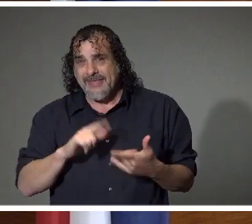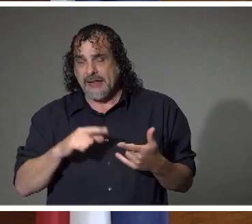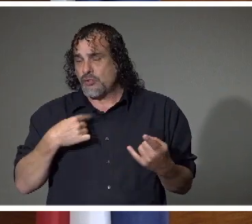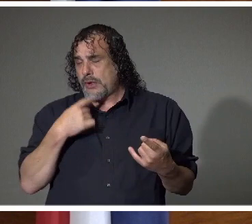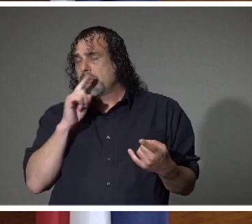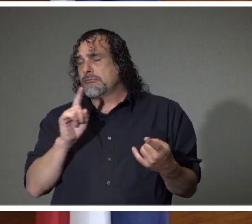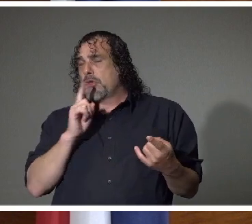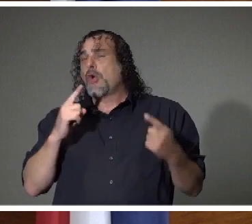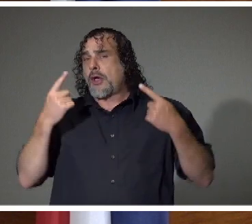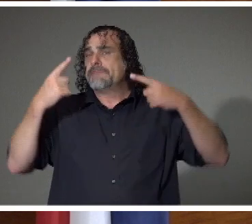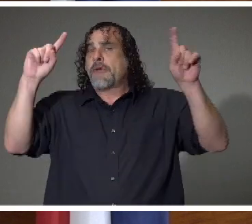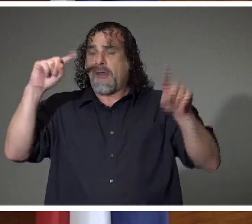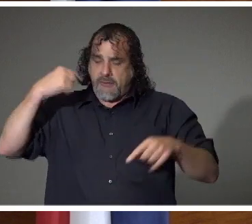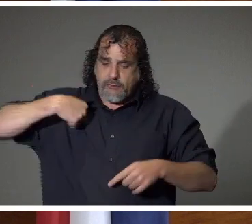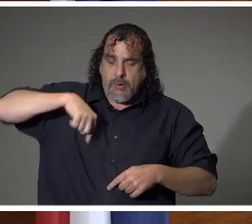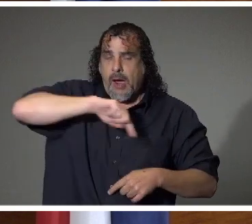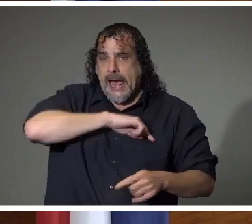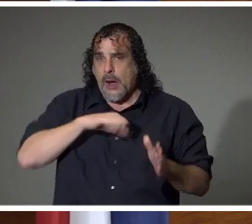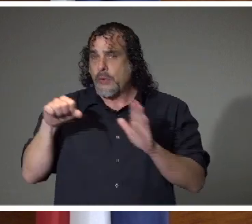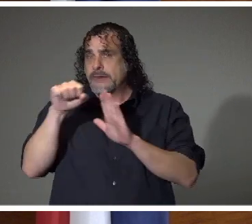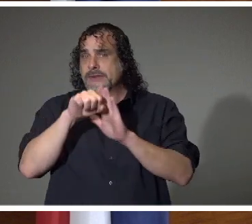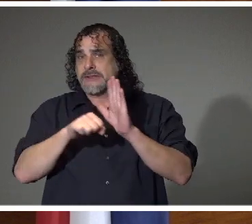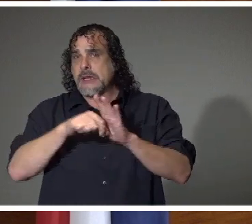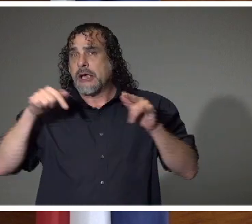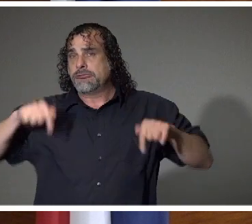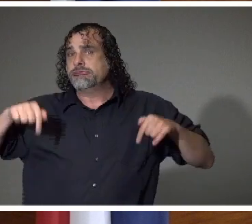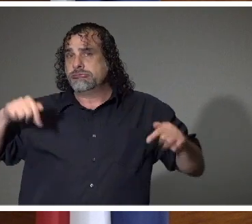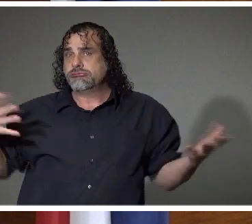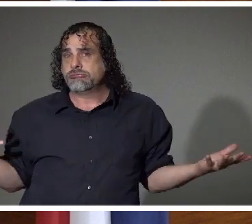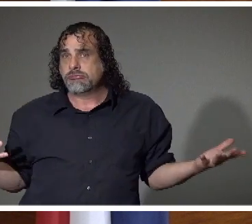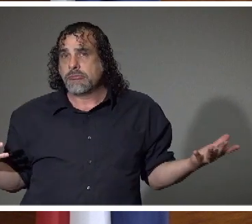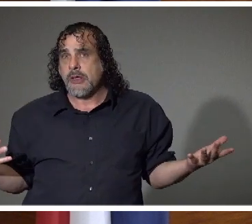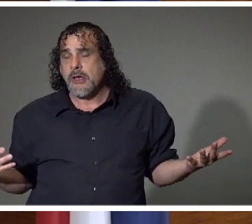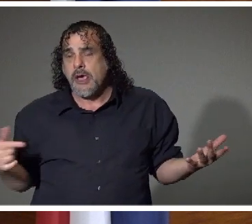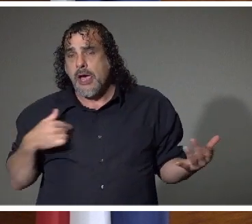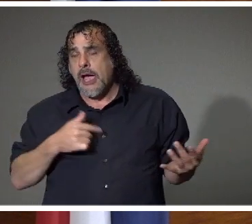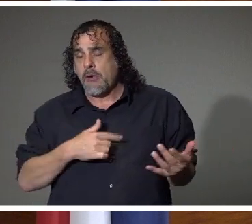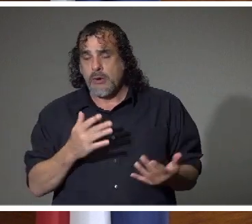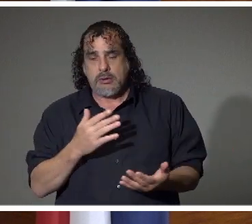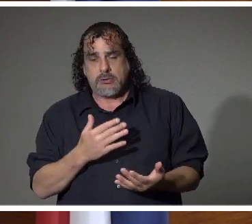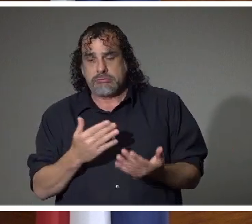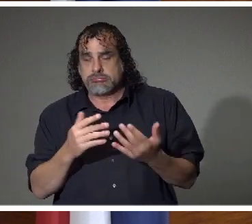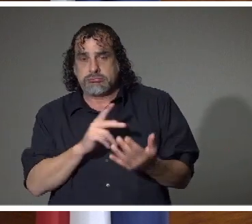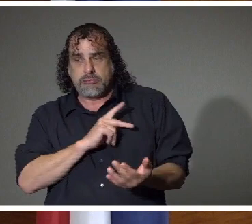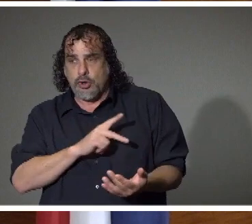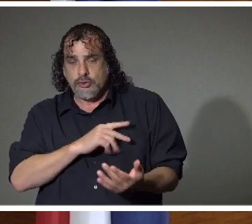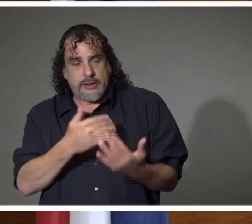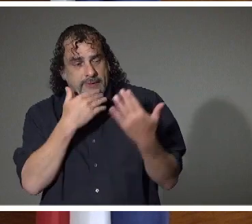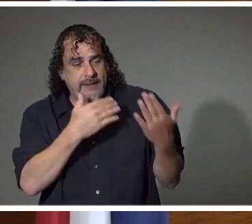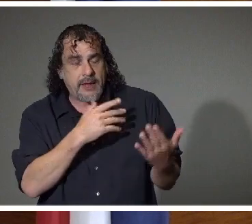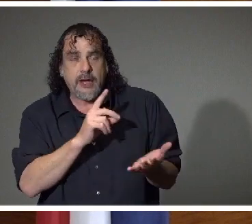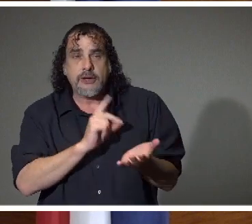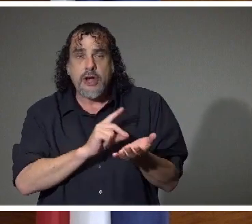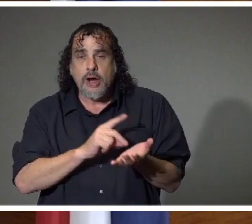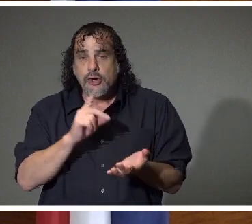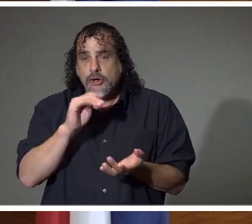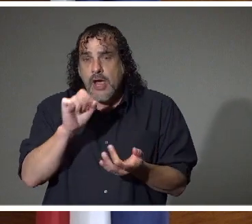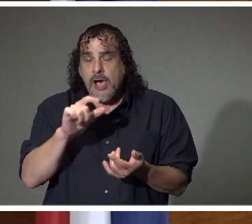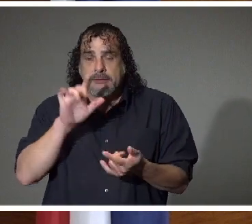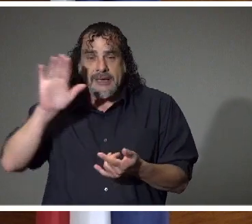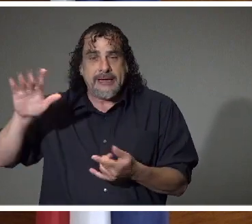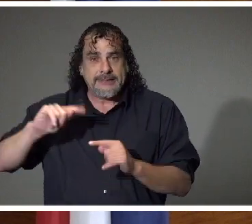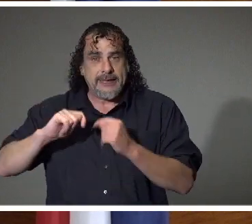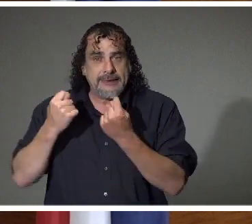story for Mississippians in this particular crisis. And I want to personally thank Dr. Dobbs and his team and everyone that has